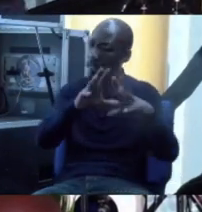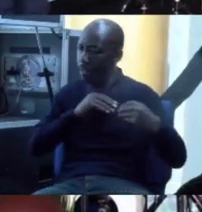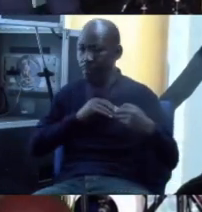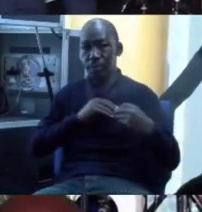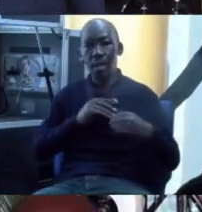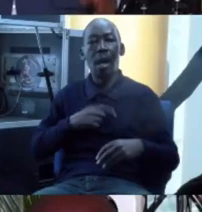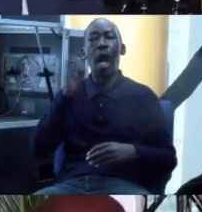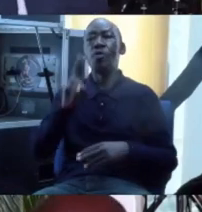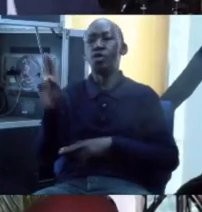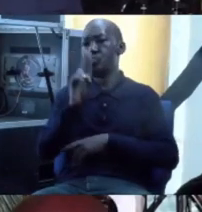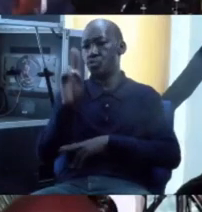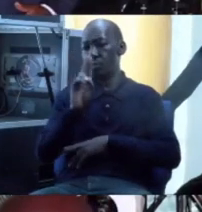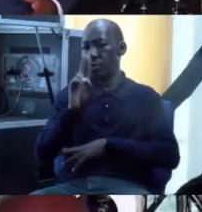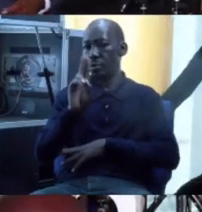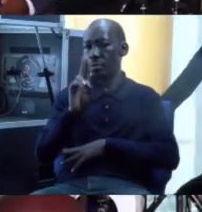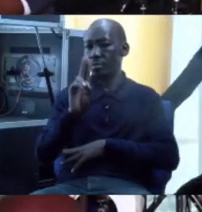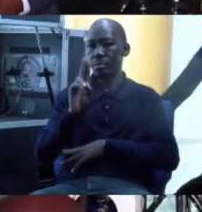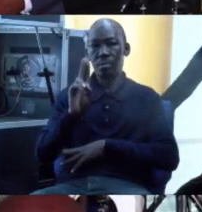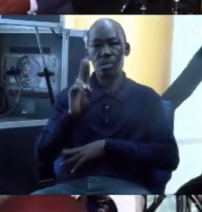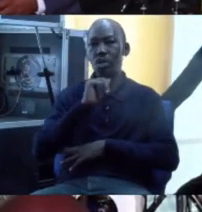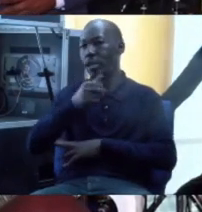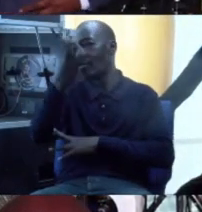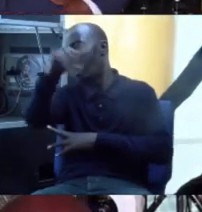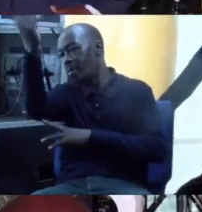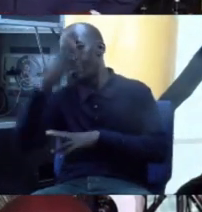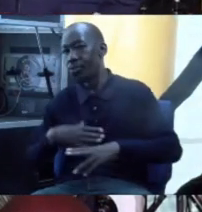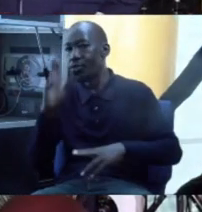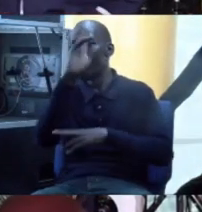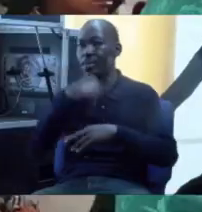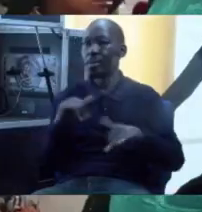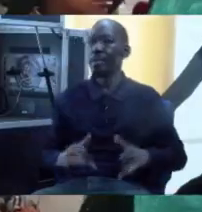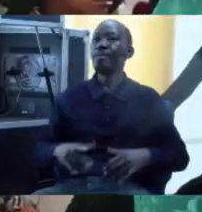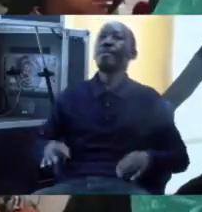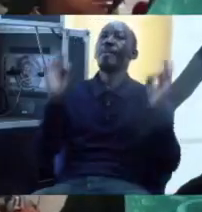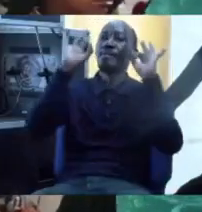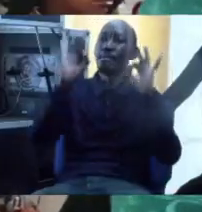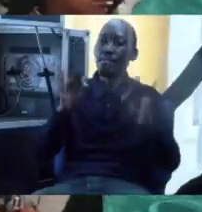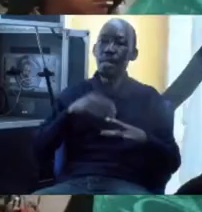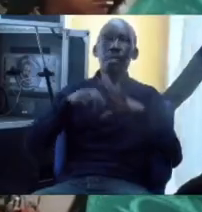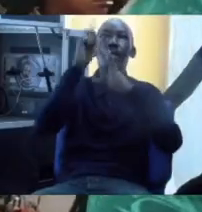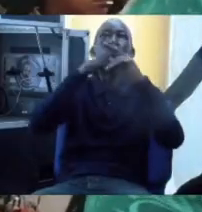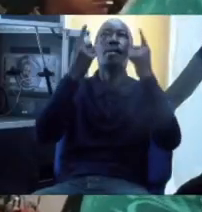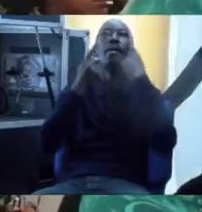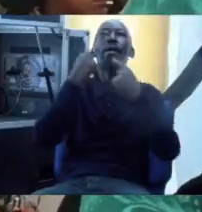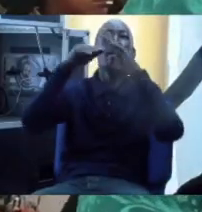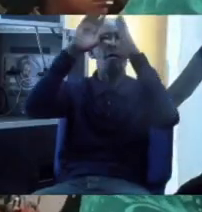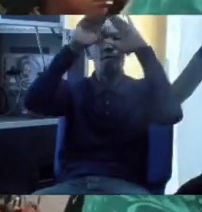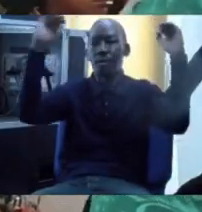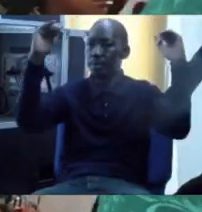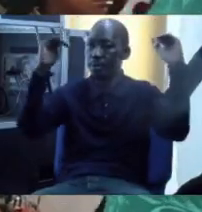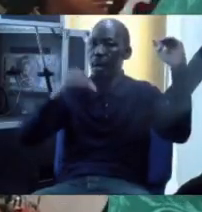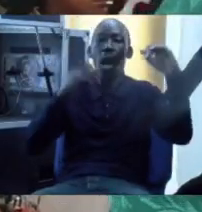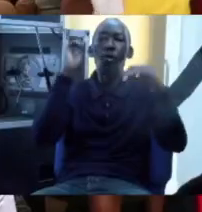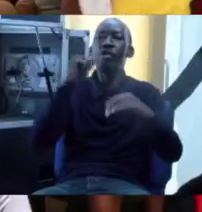Nitaipokea. Nitaitumia. Nitaitumia. Amen. Mimi sitalia mbinguni. I will not cry in heaven. I'll not